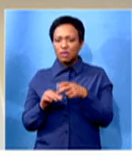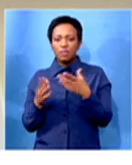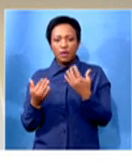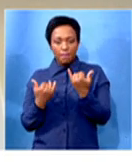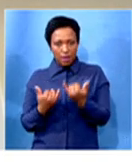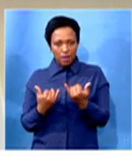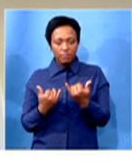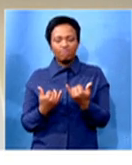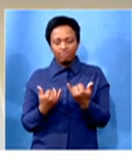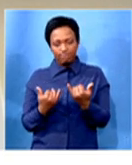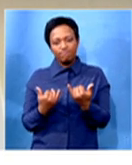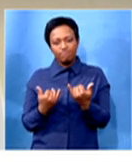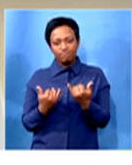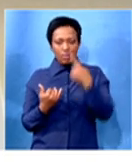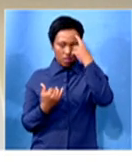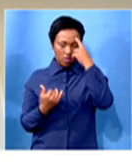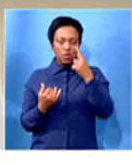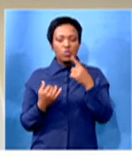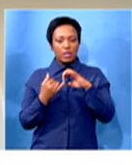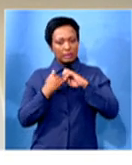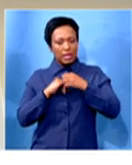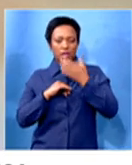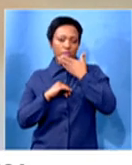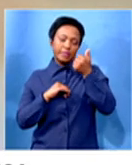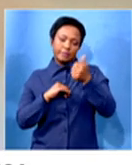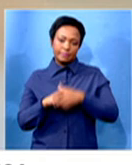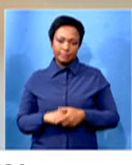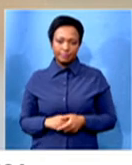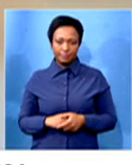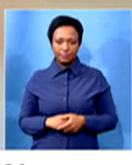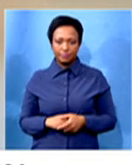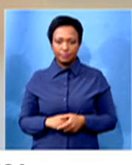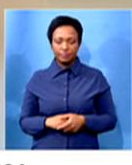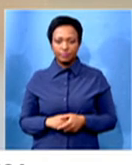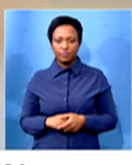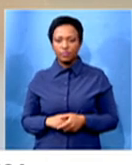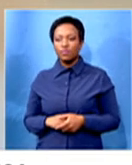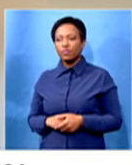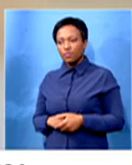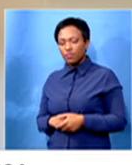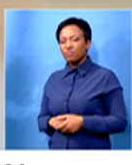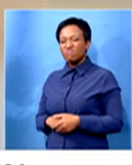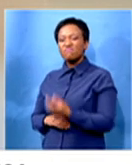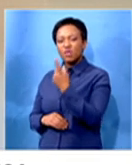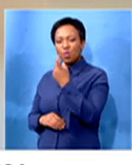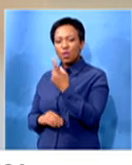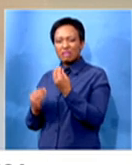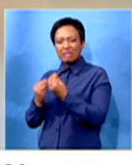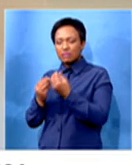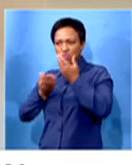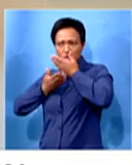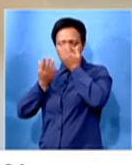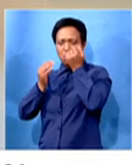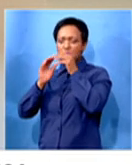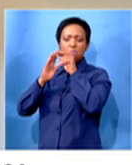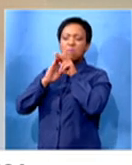think we've done the best we could. Yeah, I mean, it is, it's one of those unpredictable things where